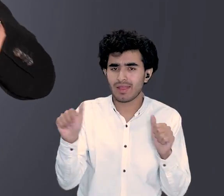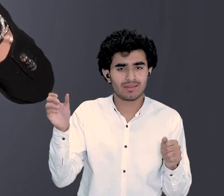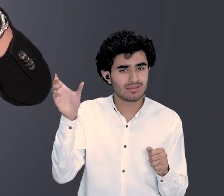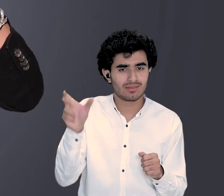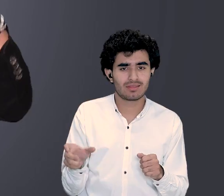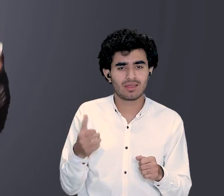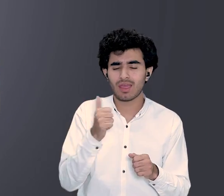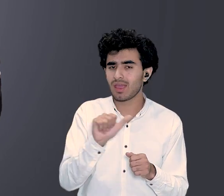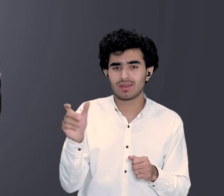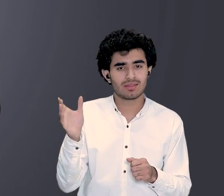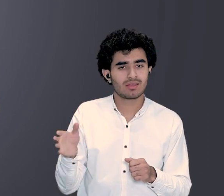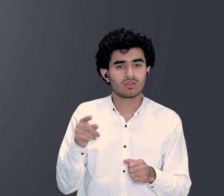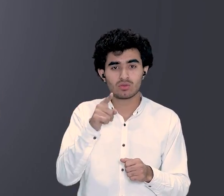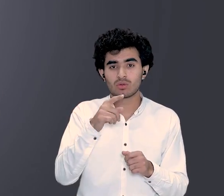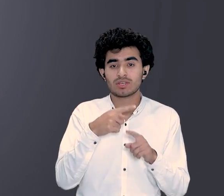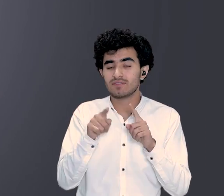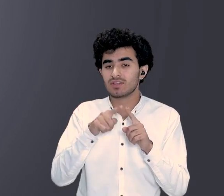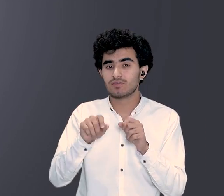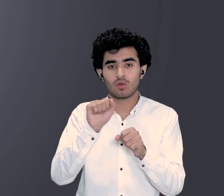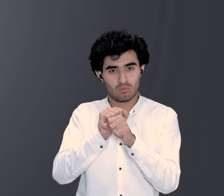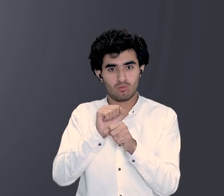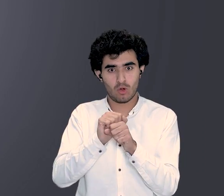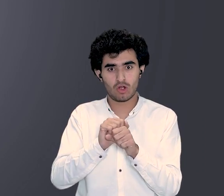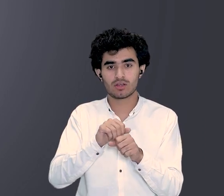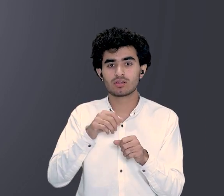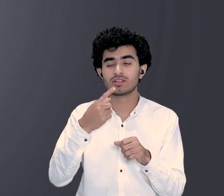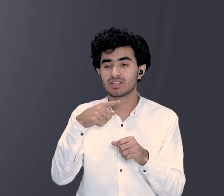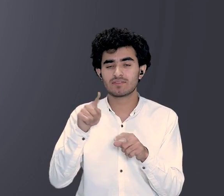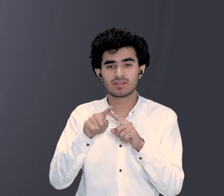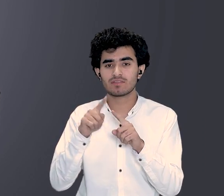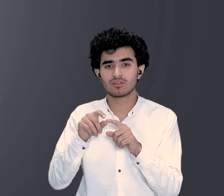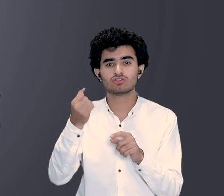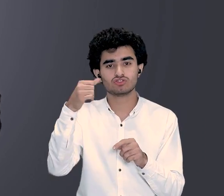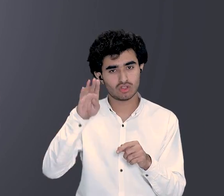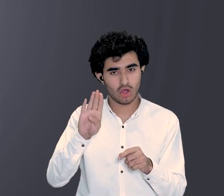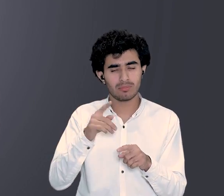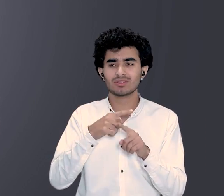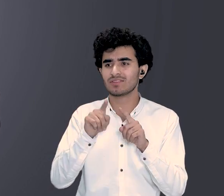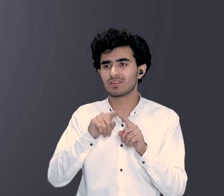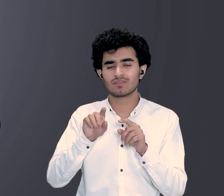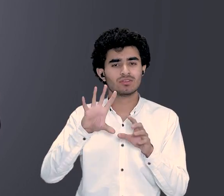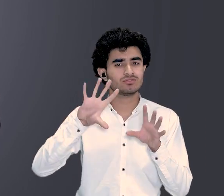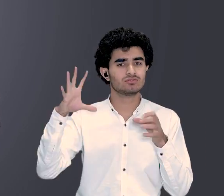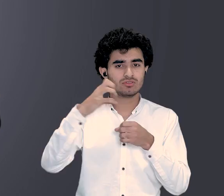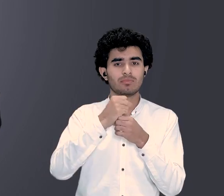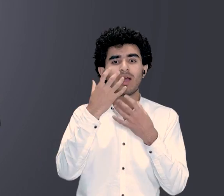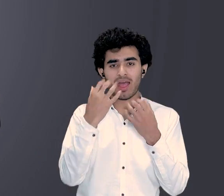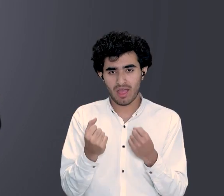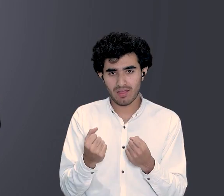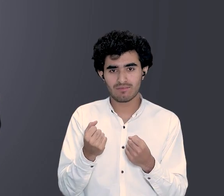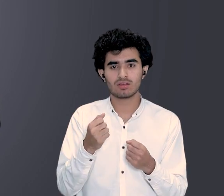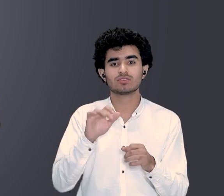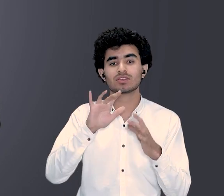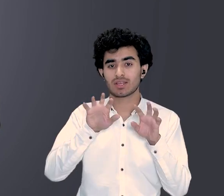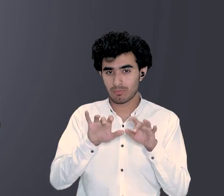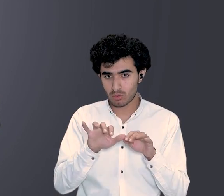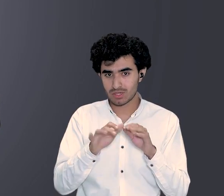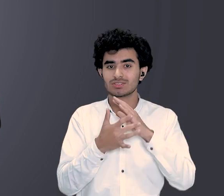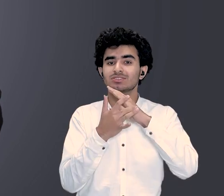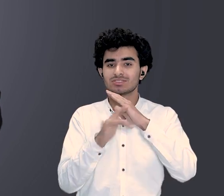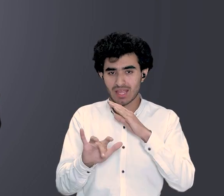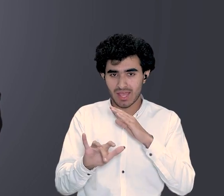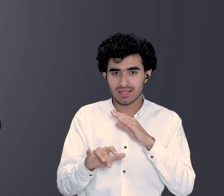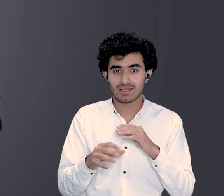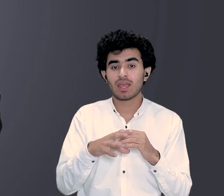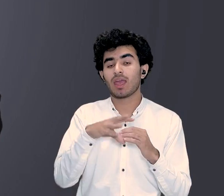whatever field you can think of, all of them will have some form of tech and some form of